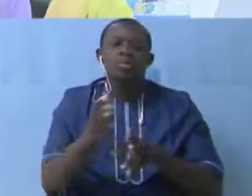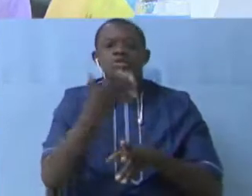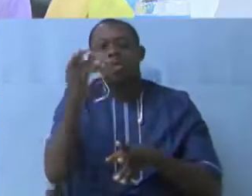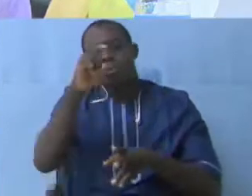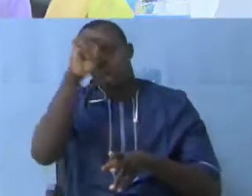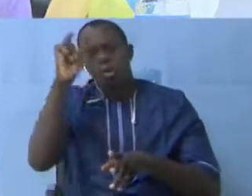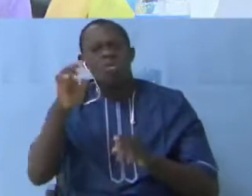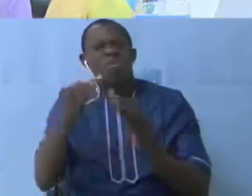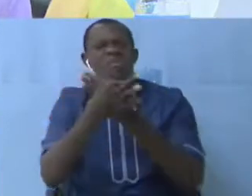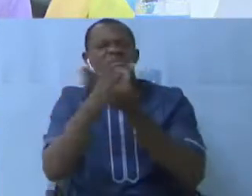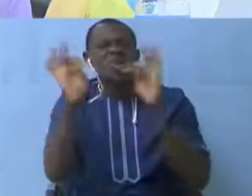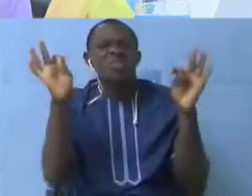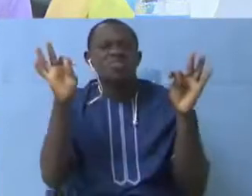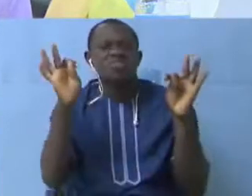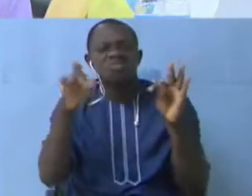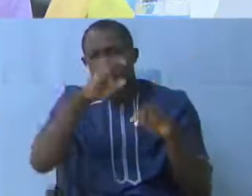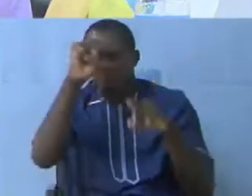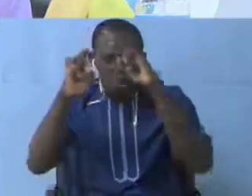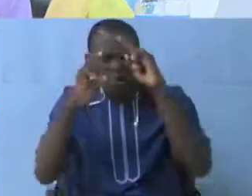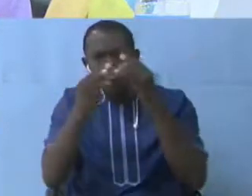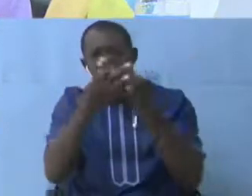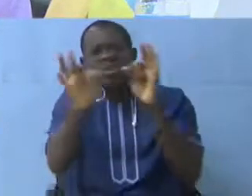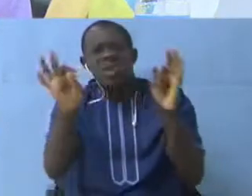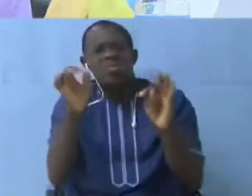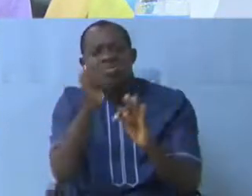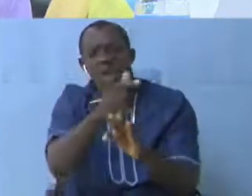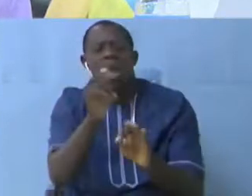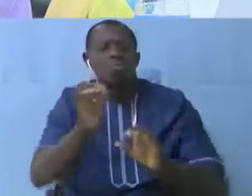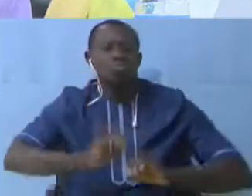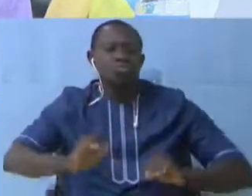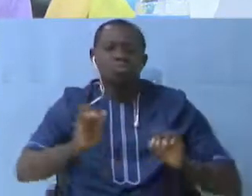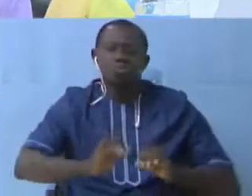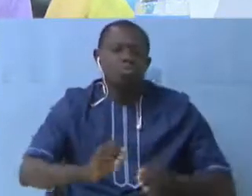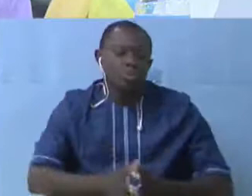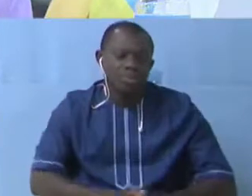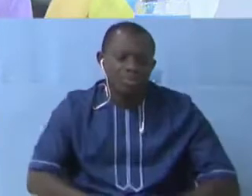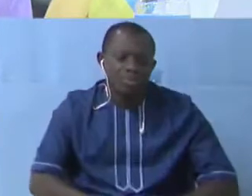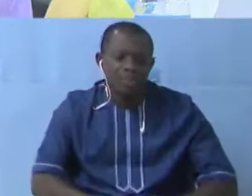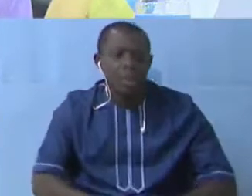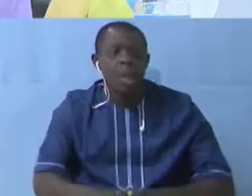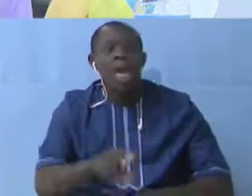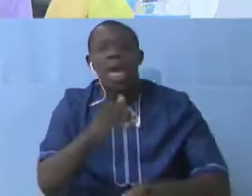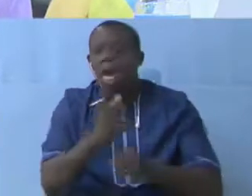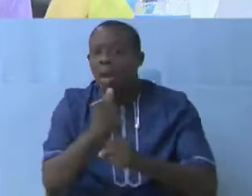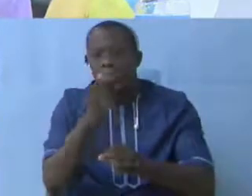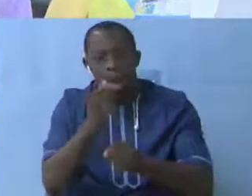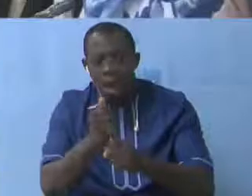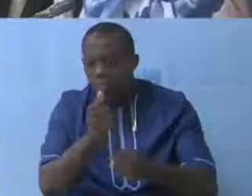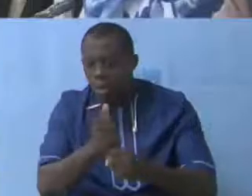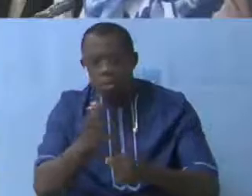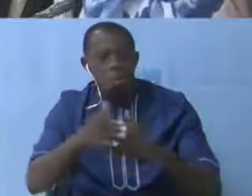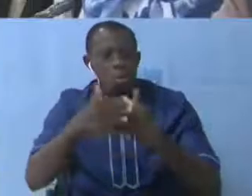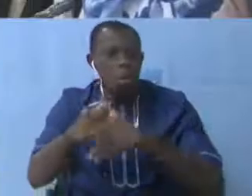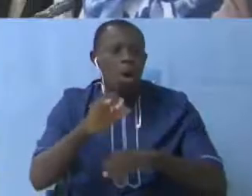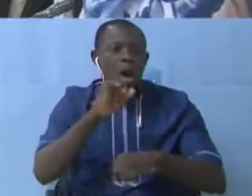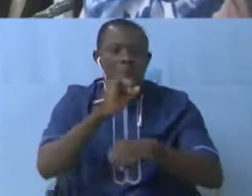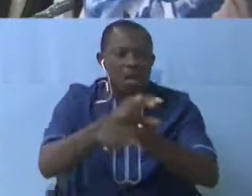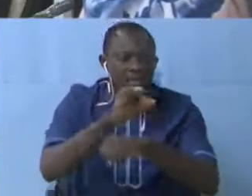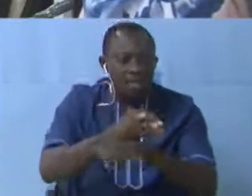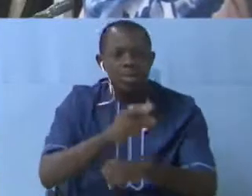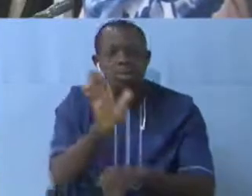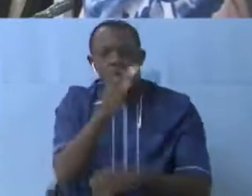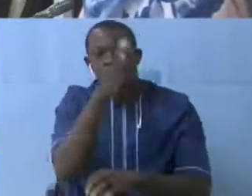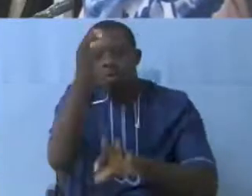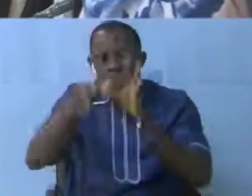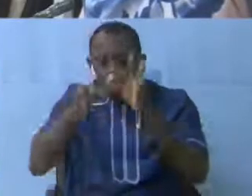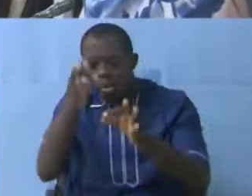bono. ñenn ñi nag ñu ngi liggéey nañ ci. And they have been really, really helpful, advising, going to court, helping